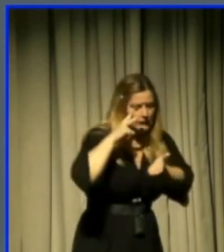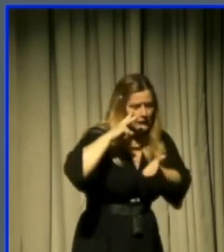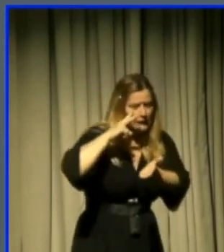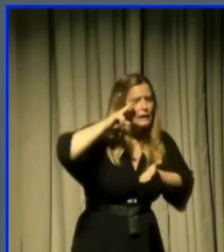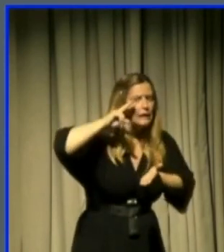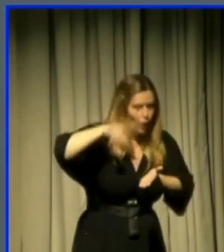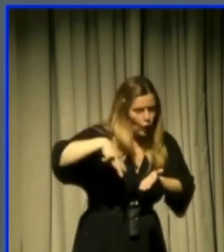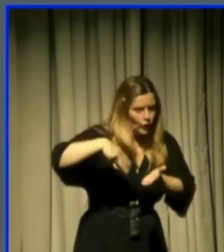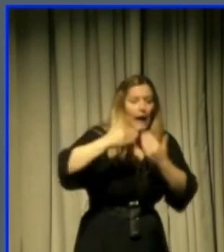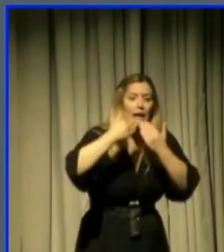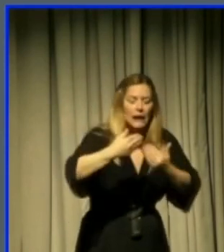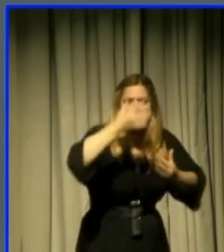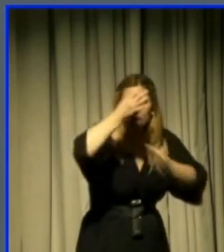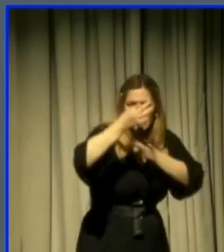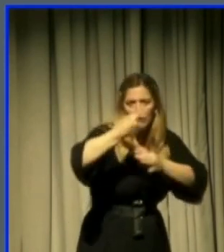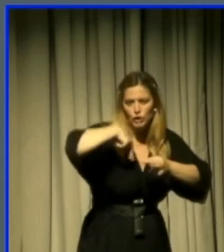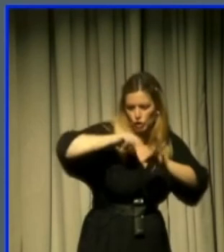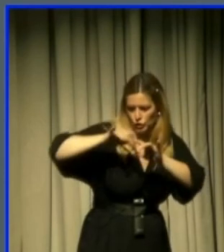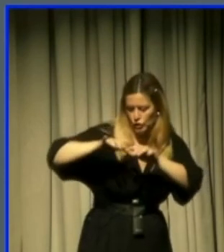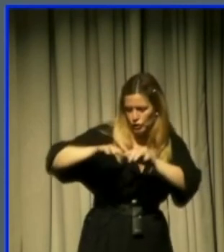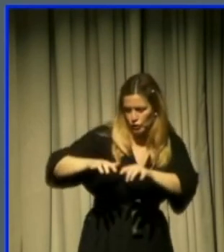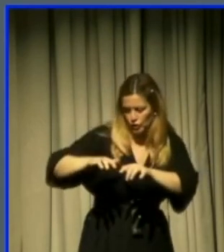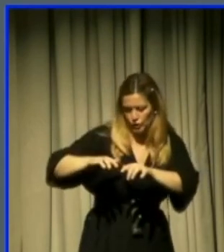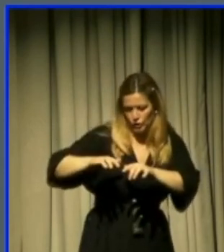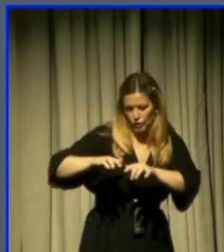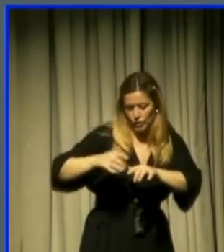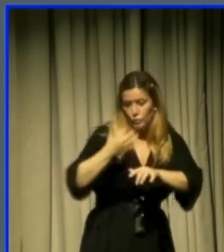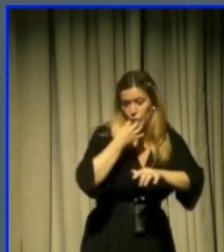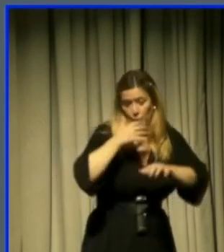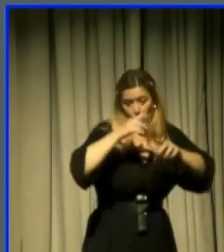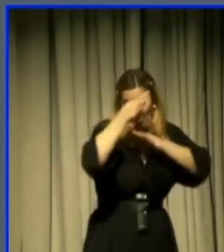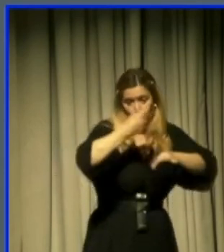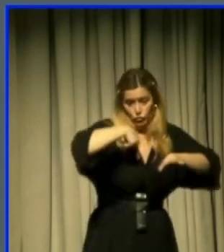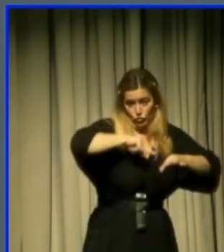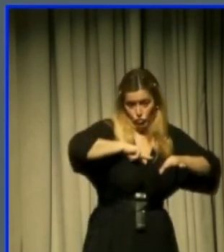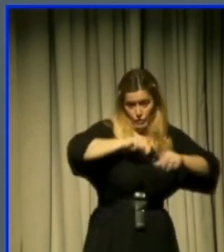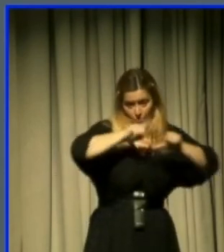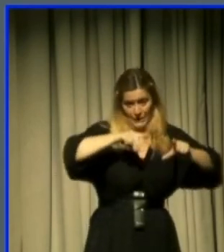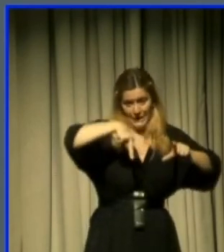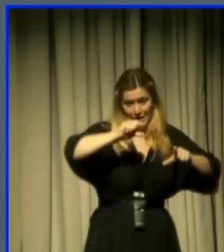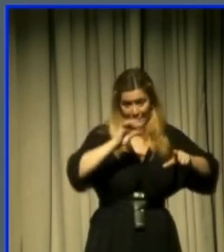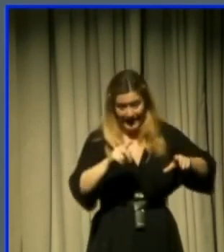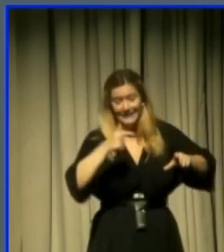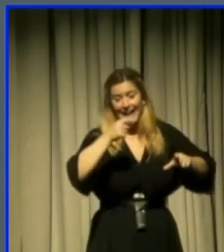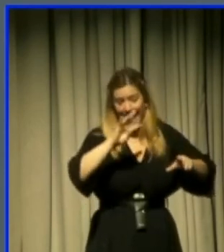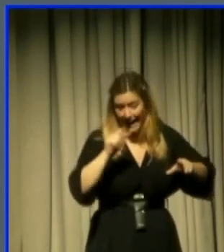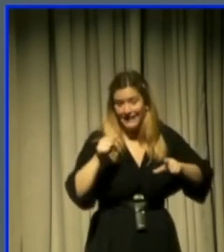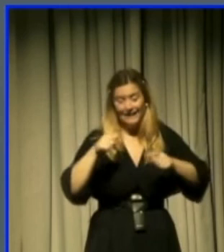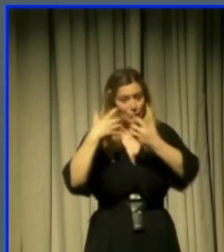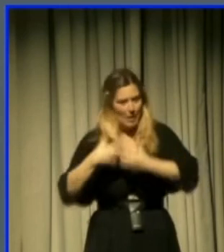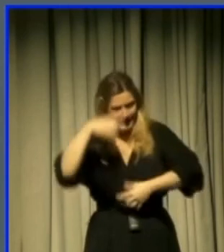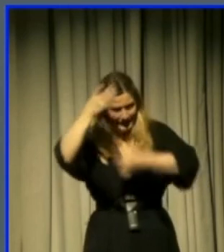and basically feed this kind of real world data into creative machines that are able to find and